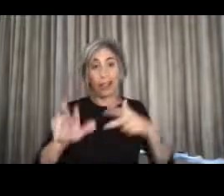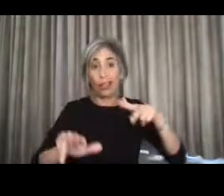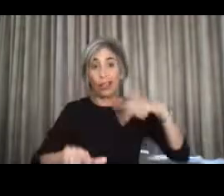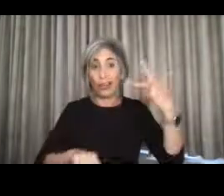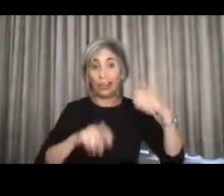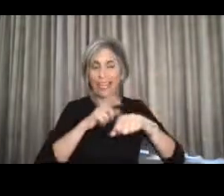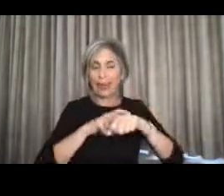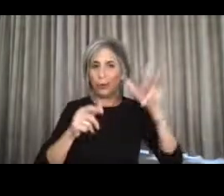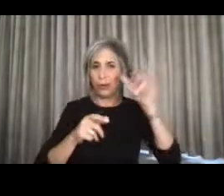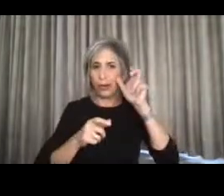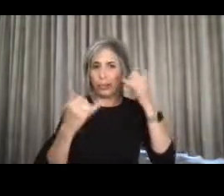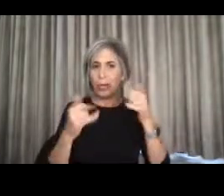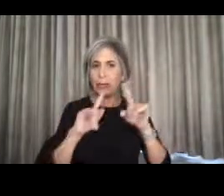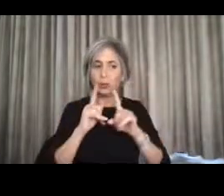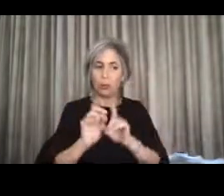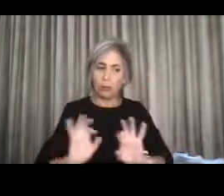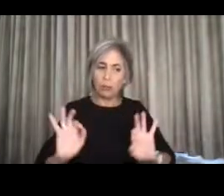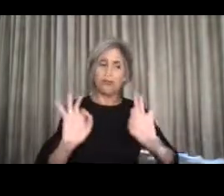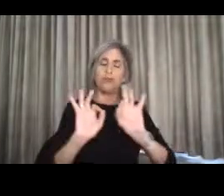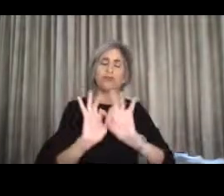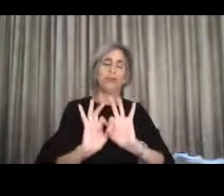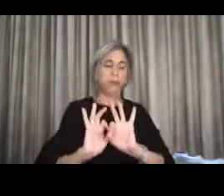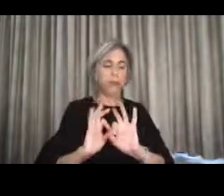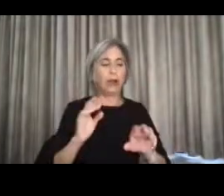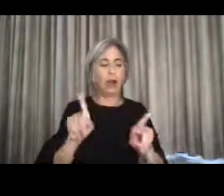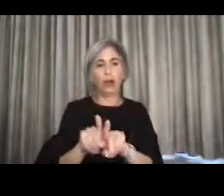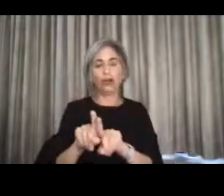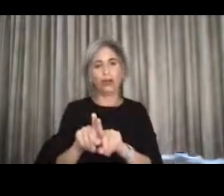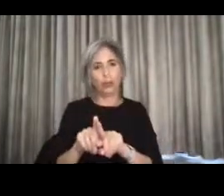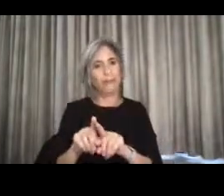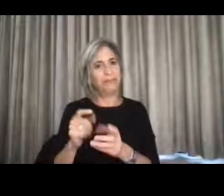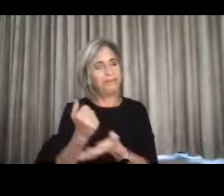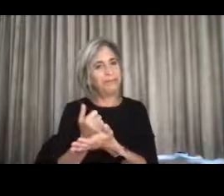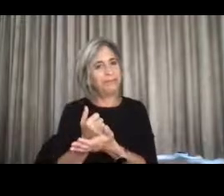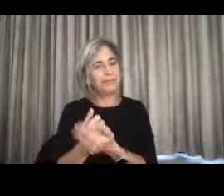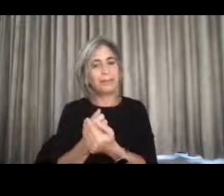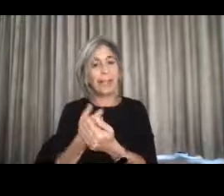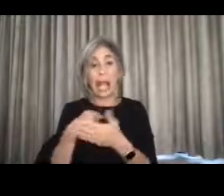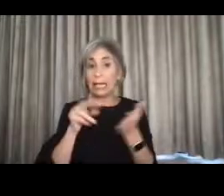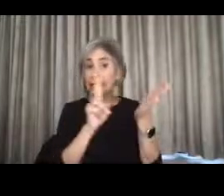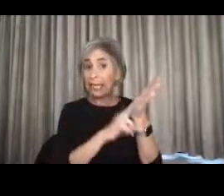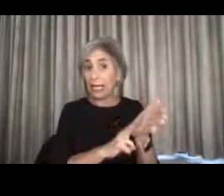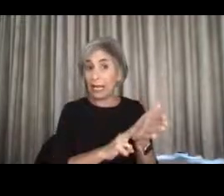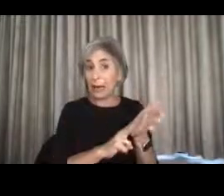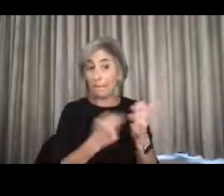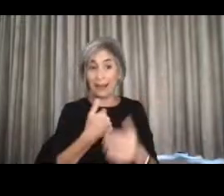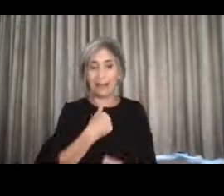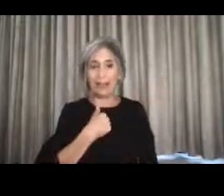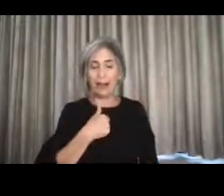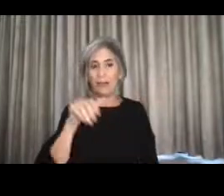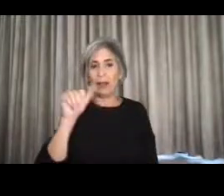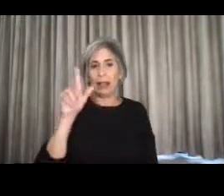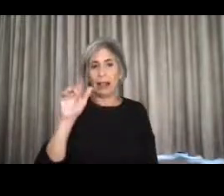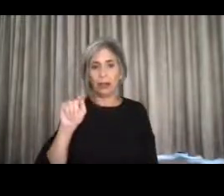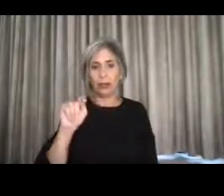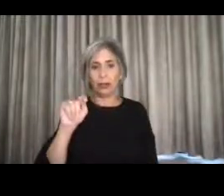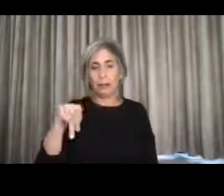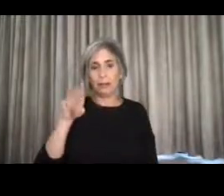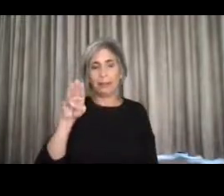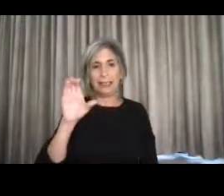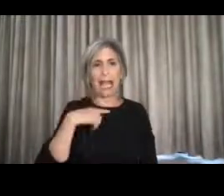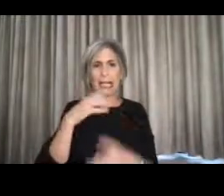about this, but that's because it's very, very useful. So I have signed up for Alert PBC, and I get